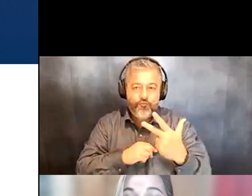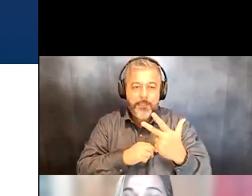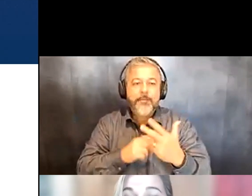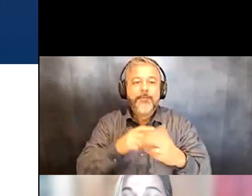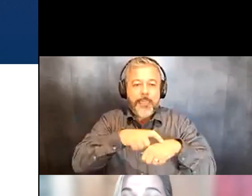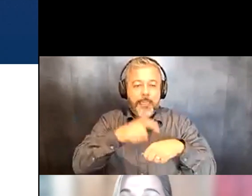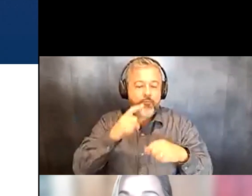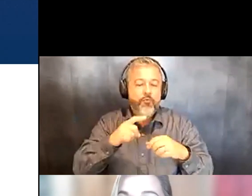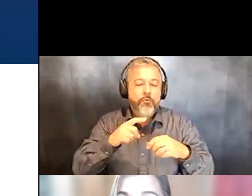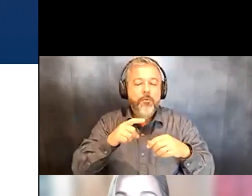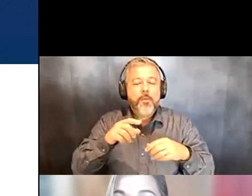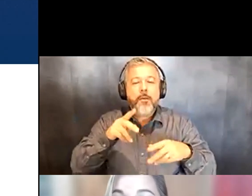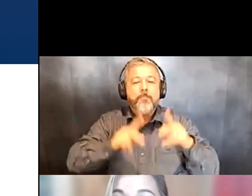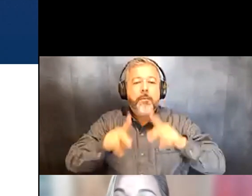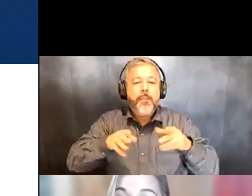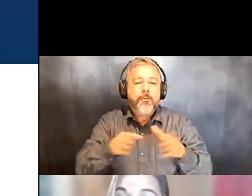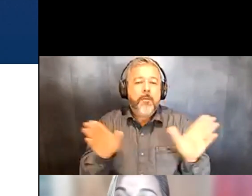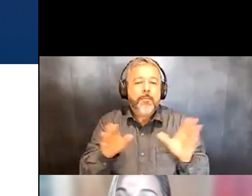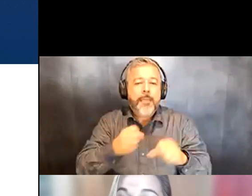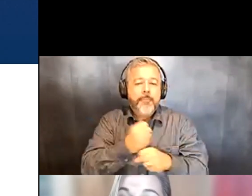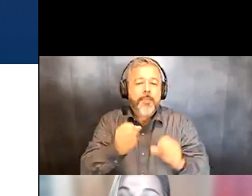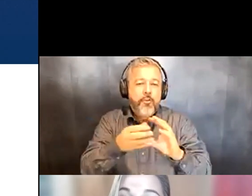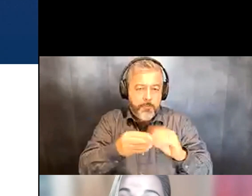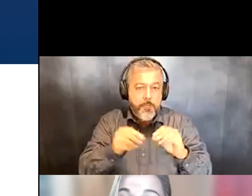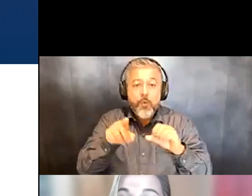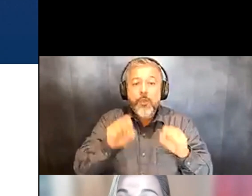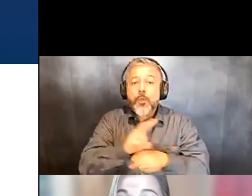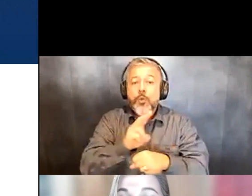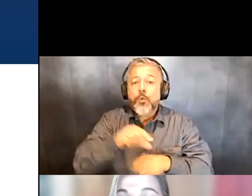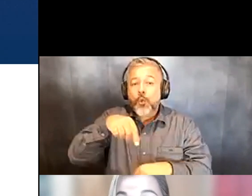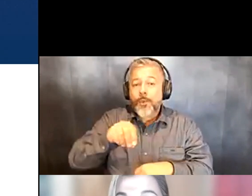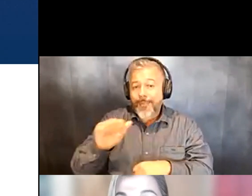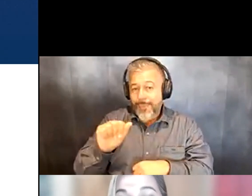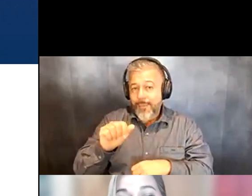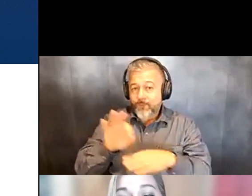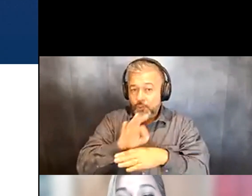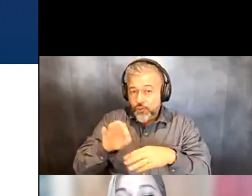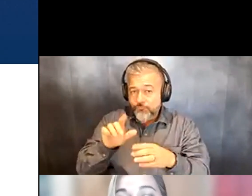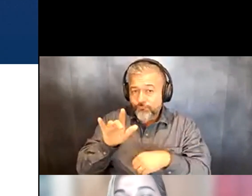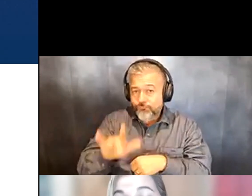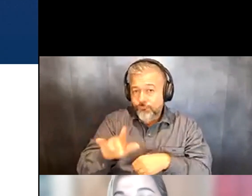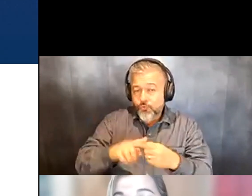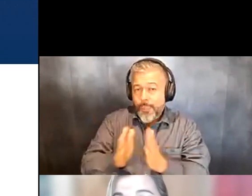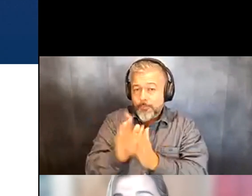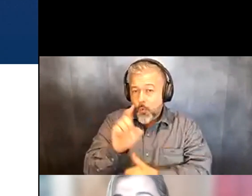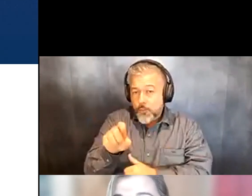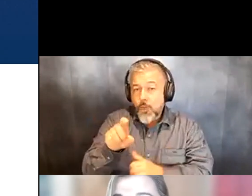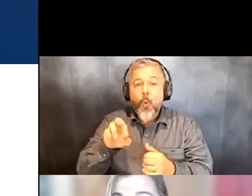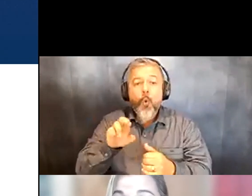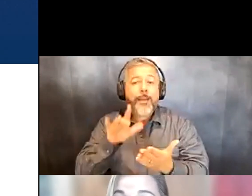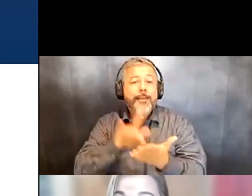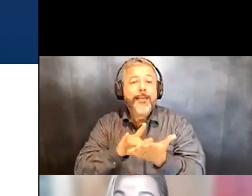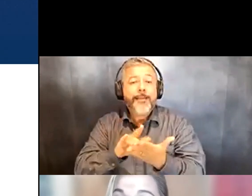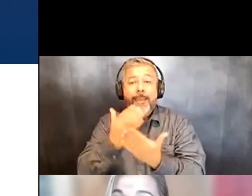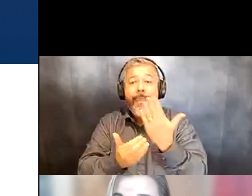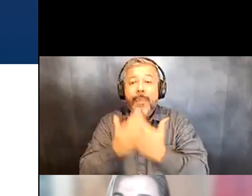Attendees joining by webinar using the computer can use the Q&A function to ask a question or click the raise hand icon